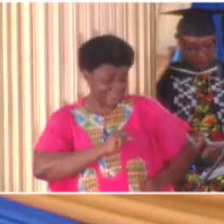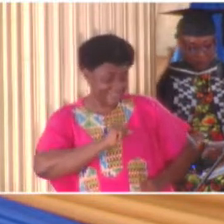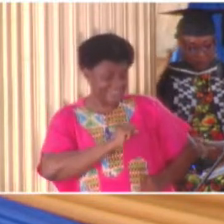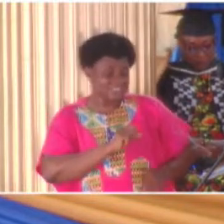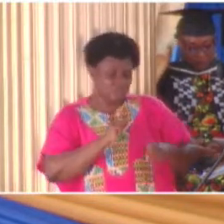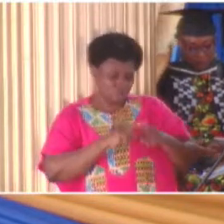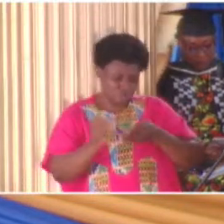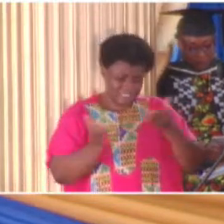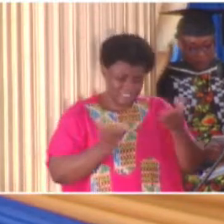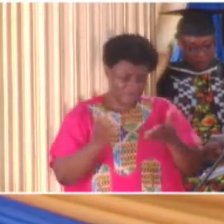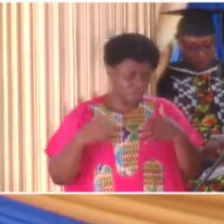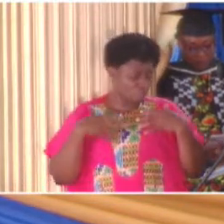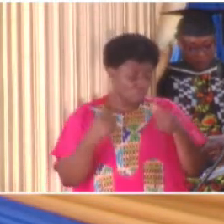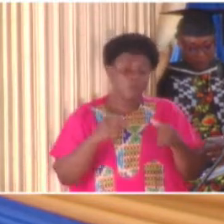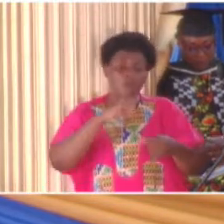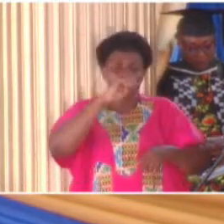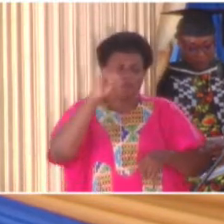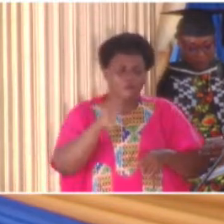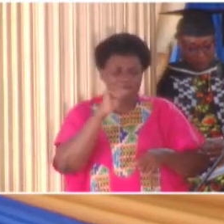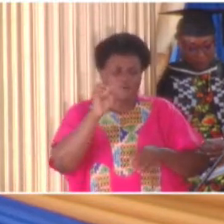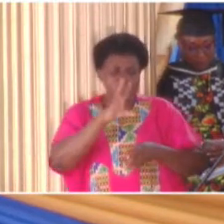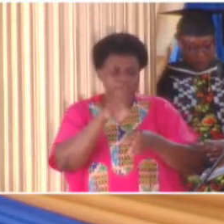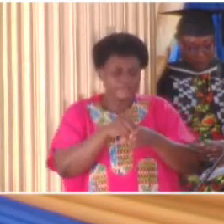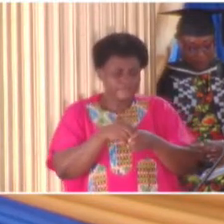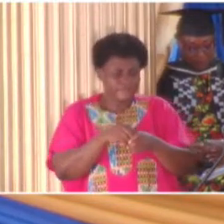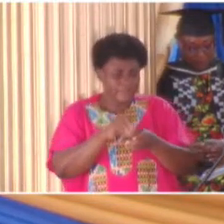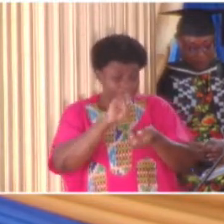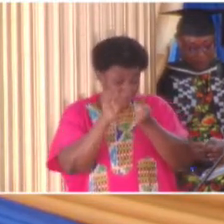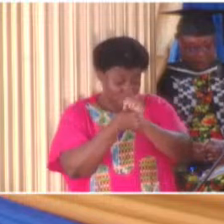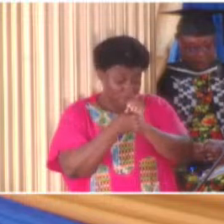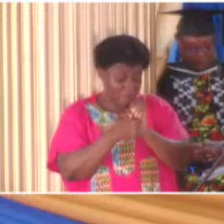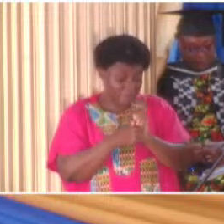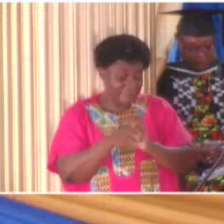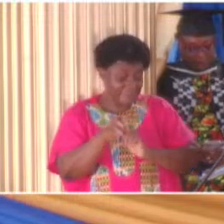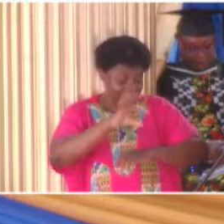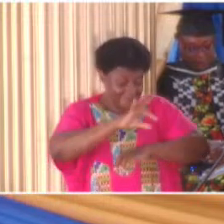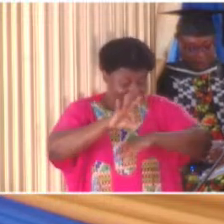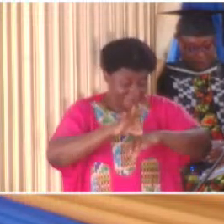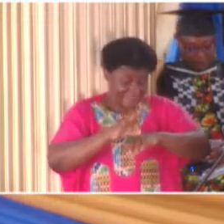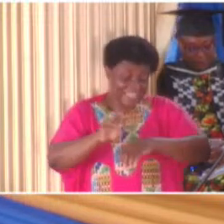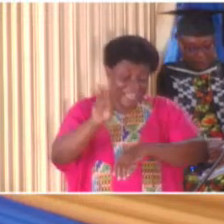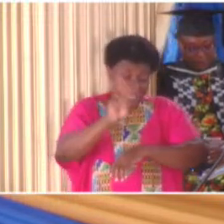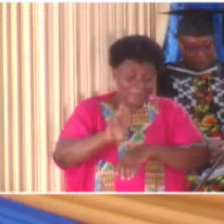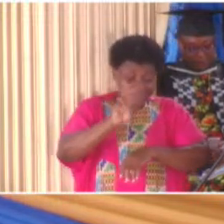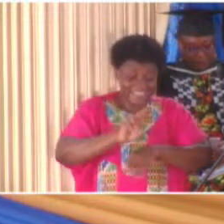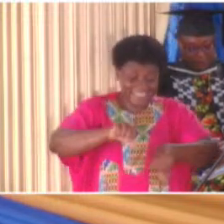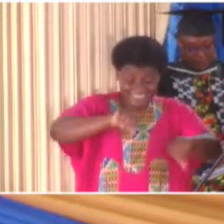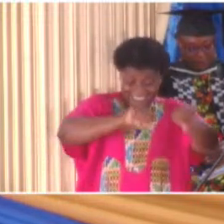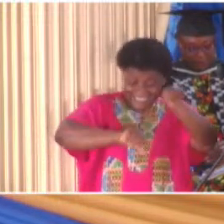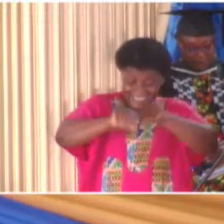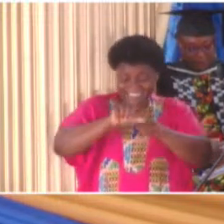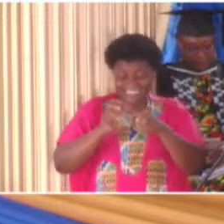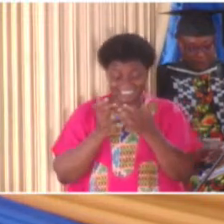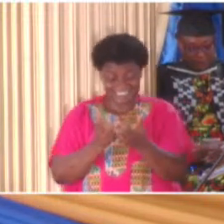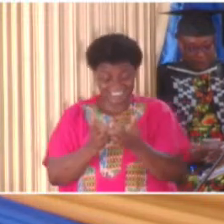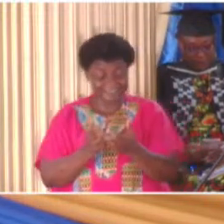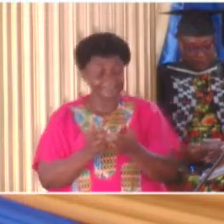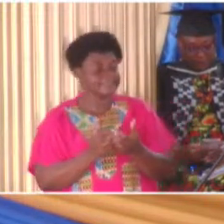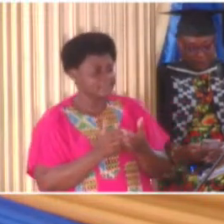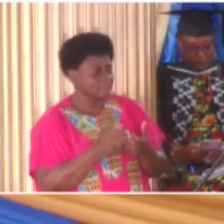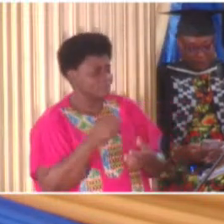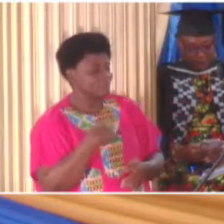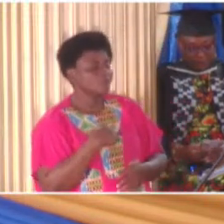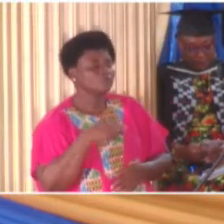the ever-evolving fields of applied sciences and engineering. I would like to take